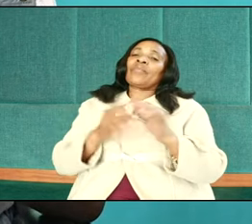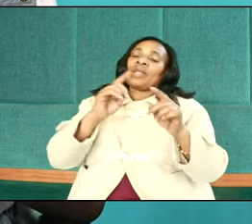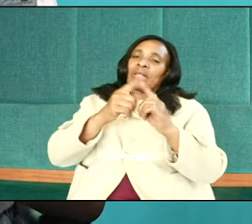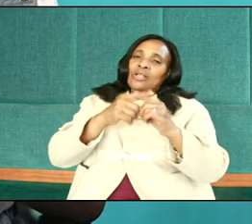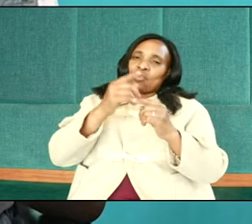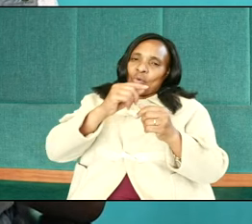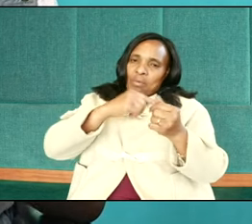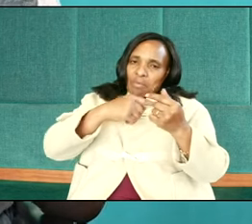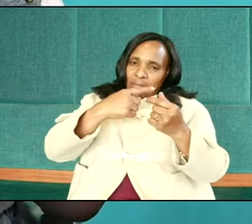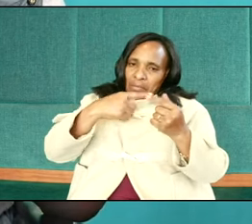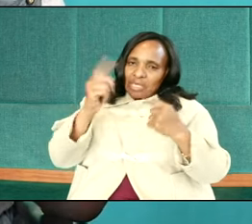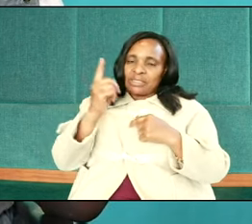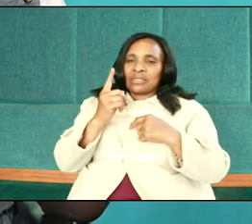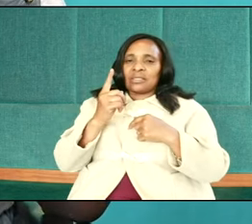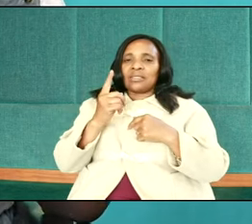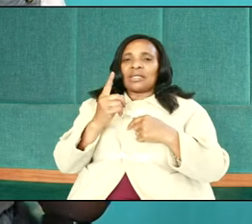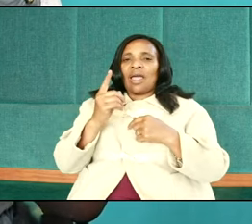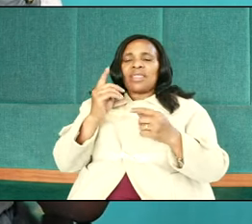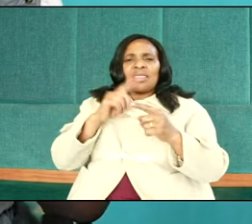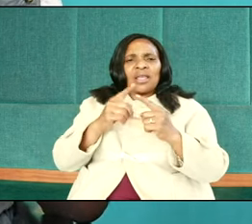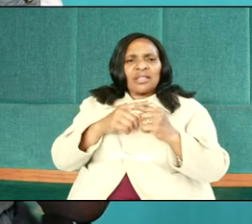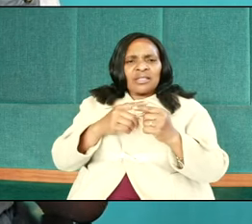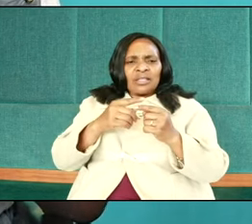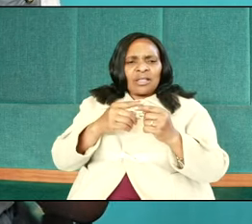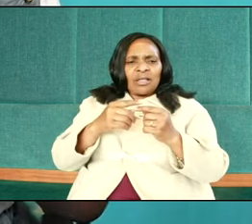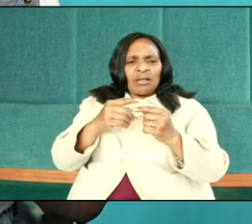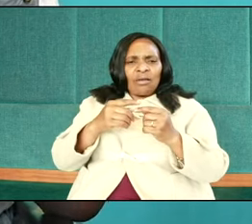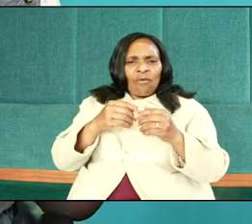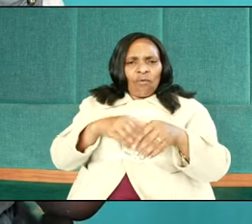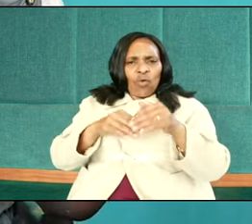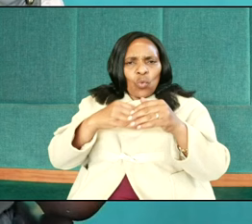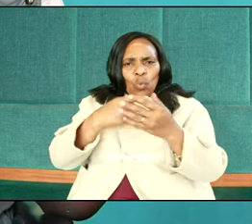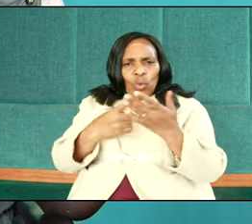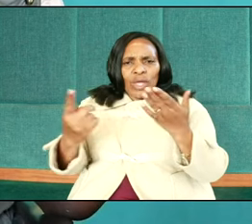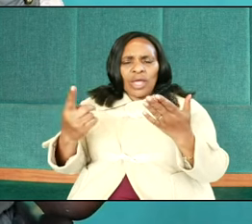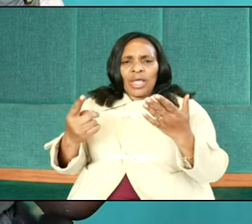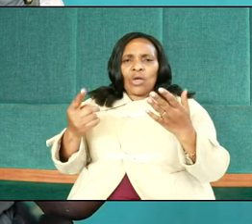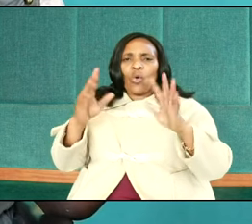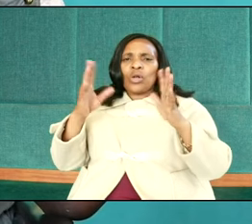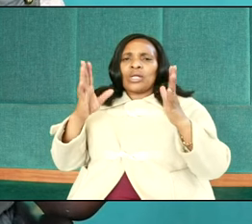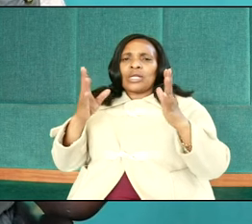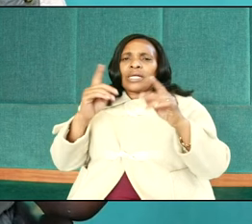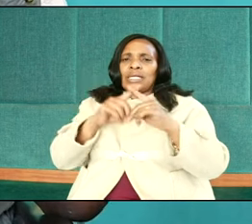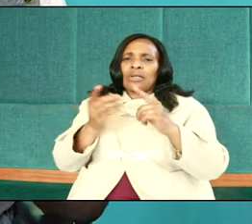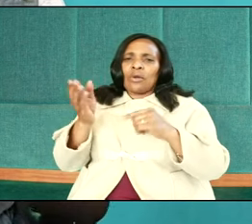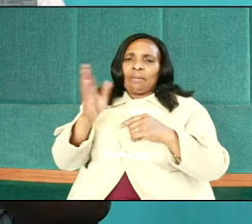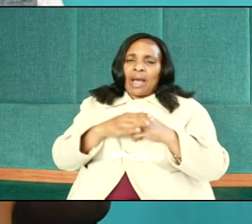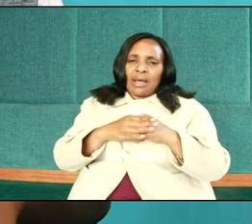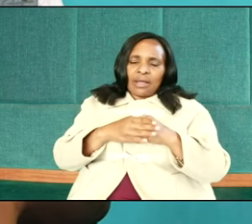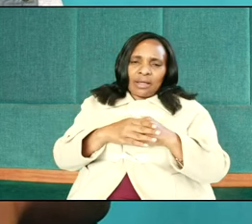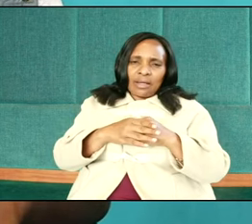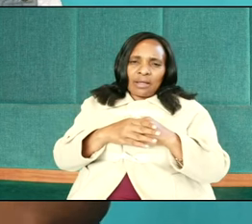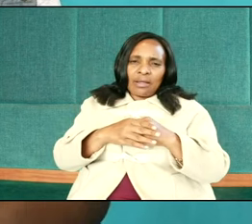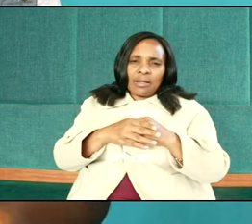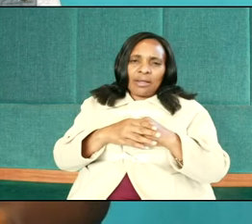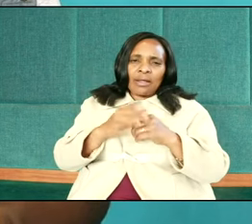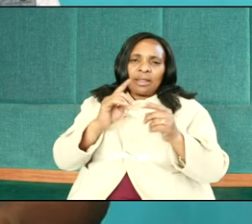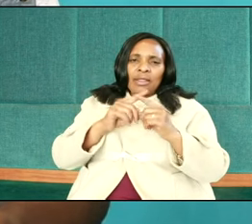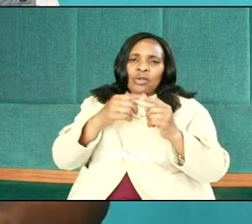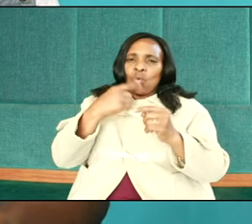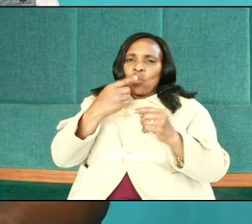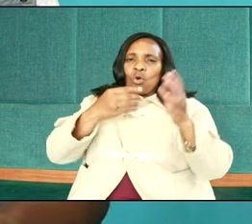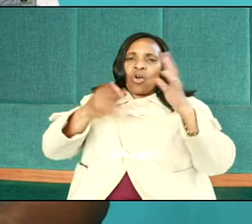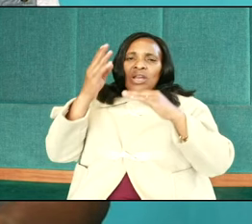you pass. Yeah. And then the following week, let's say you're now on holiday, and then you feel like, where is God at this